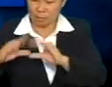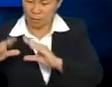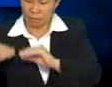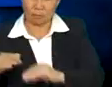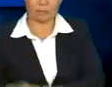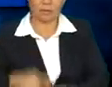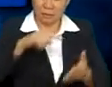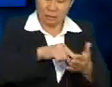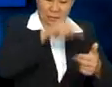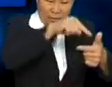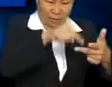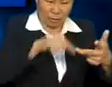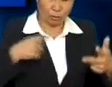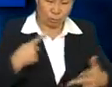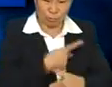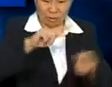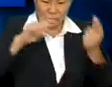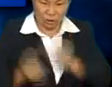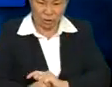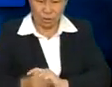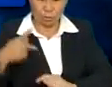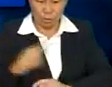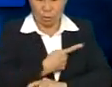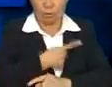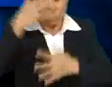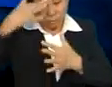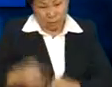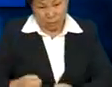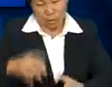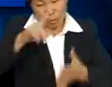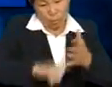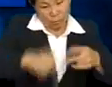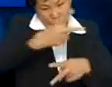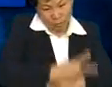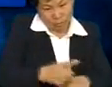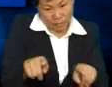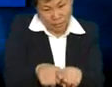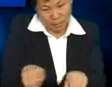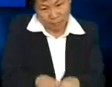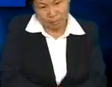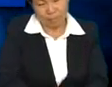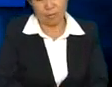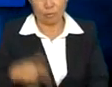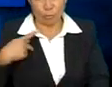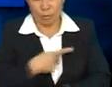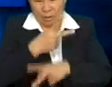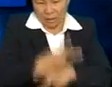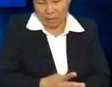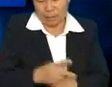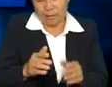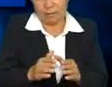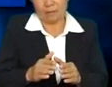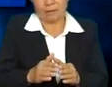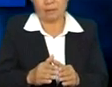sponge. This is what we change. We also decided what to keep the same. We kept